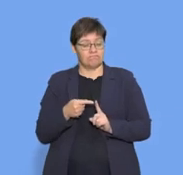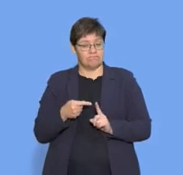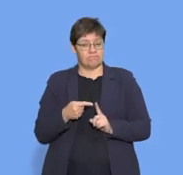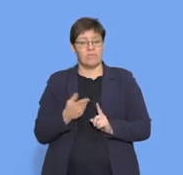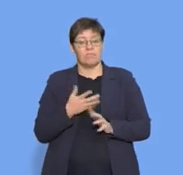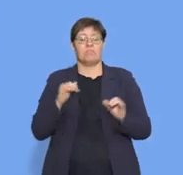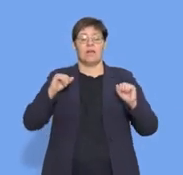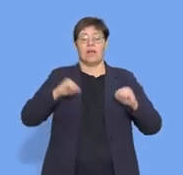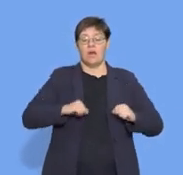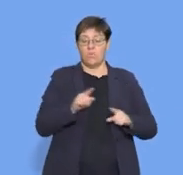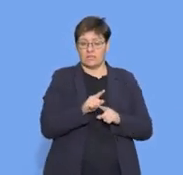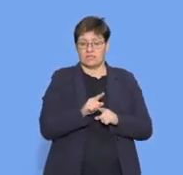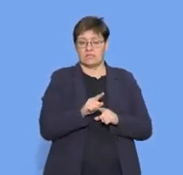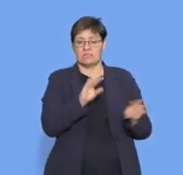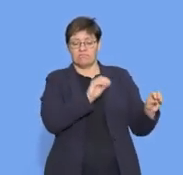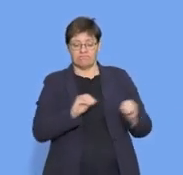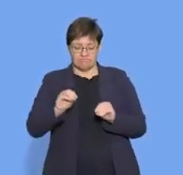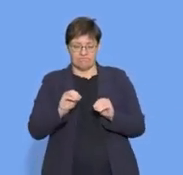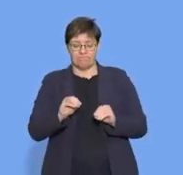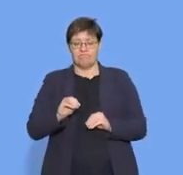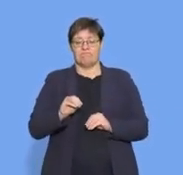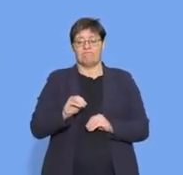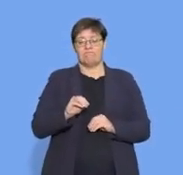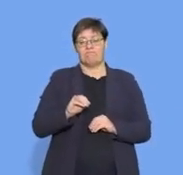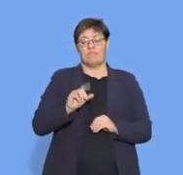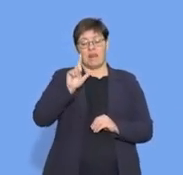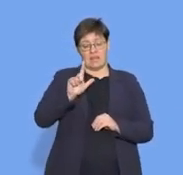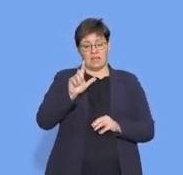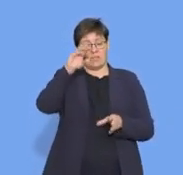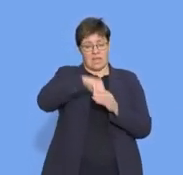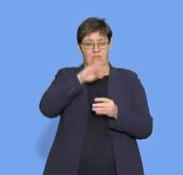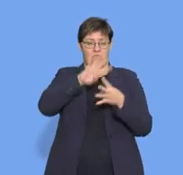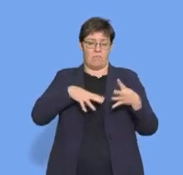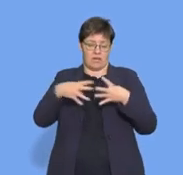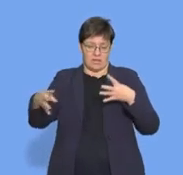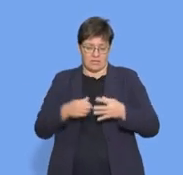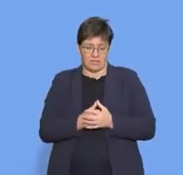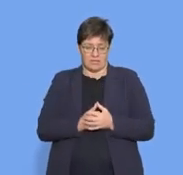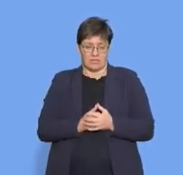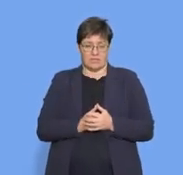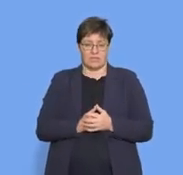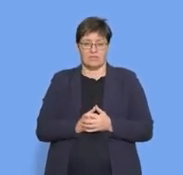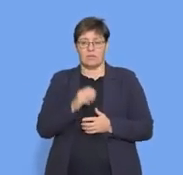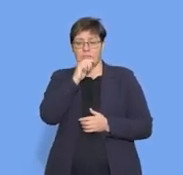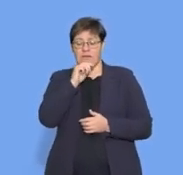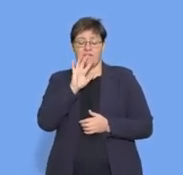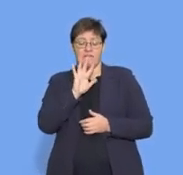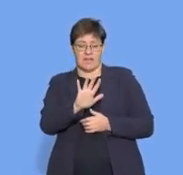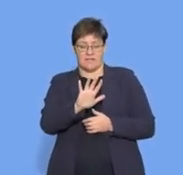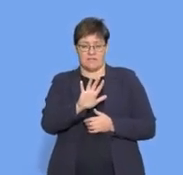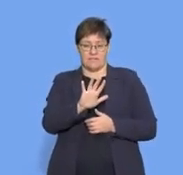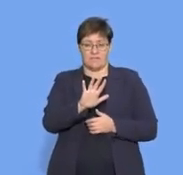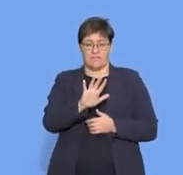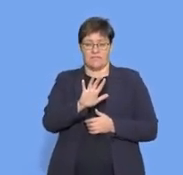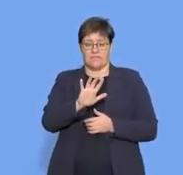at this point, I'm actually allowed to substitute my length into the formula. So it's going to